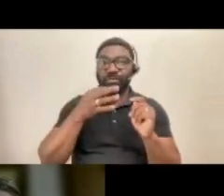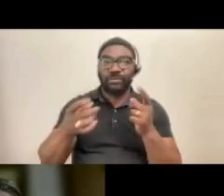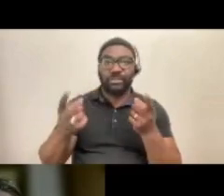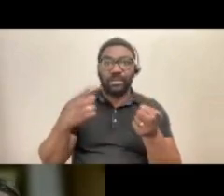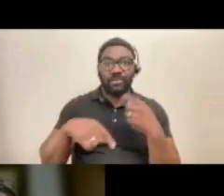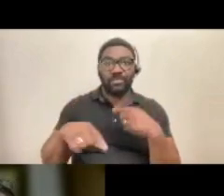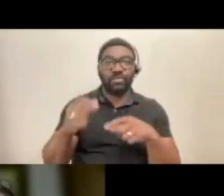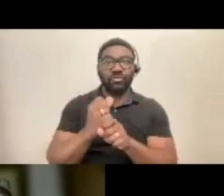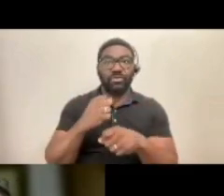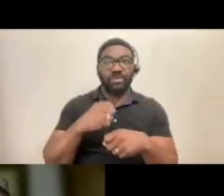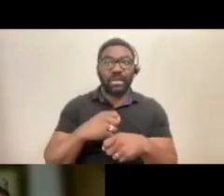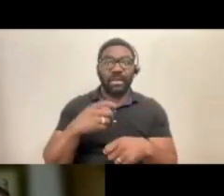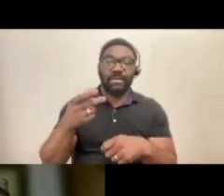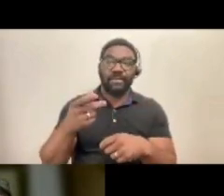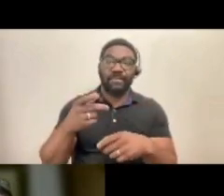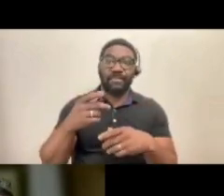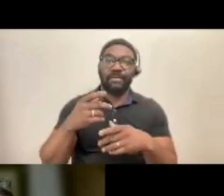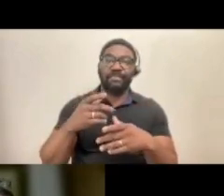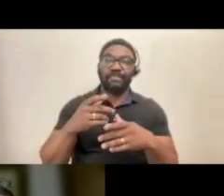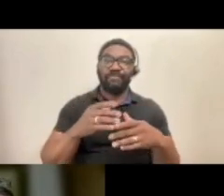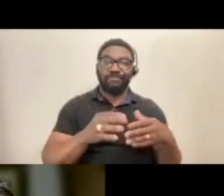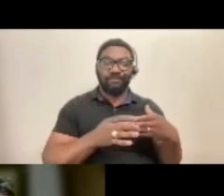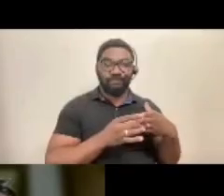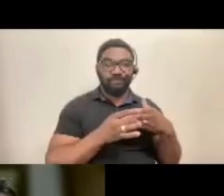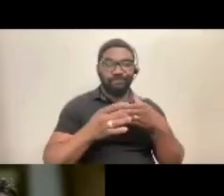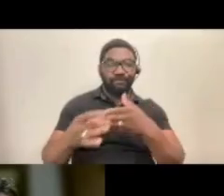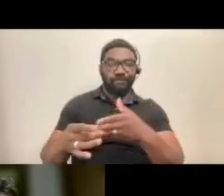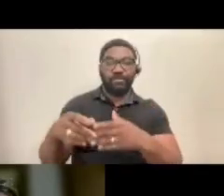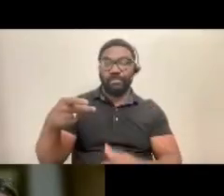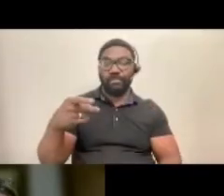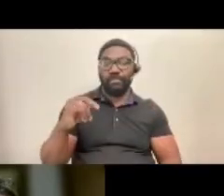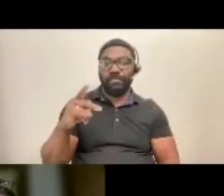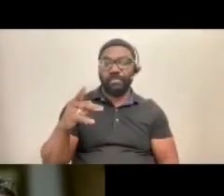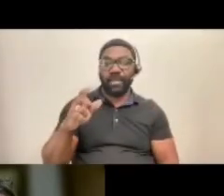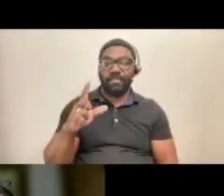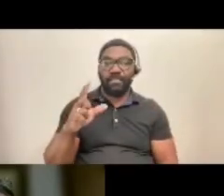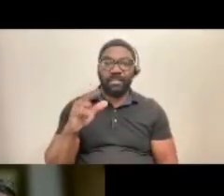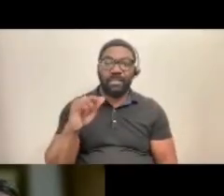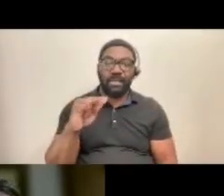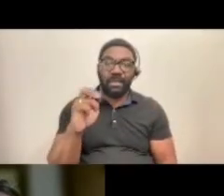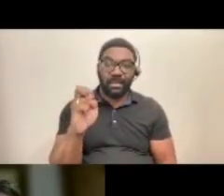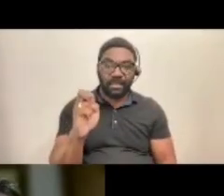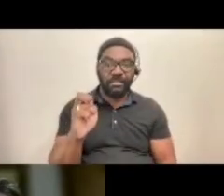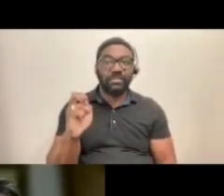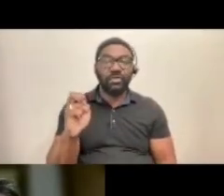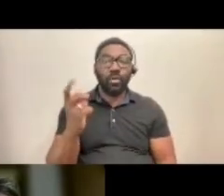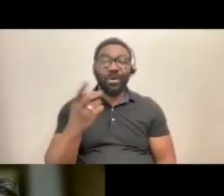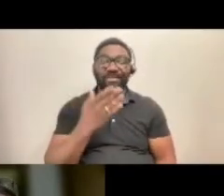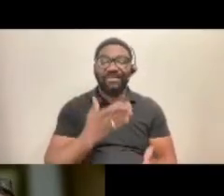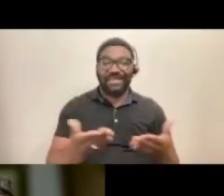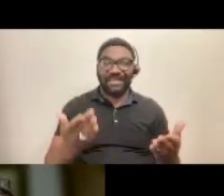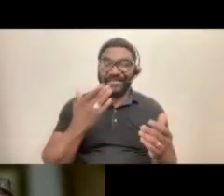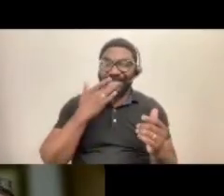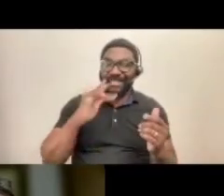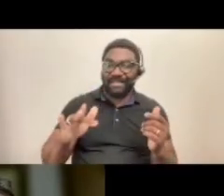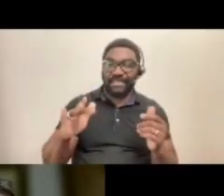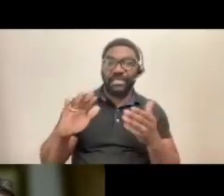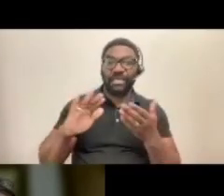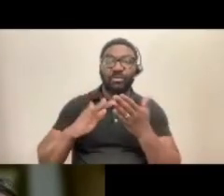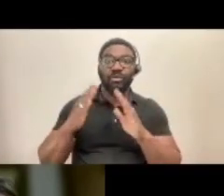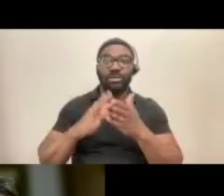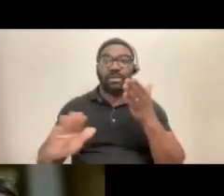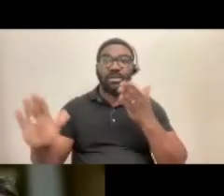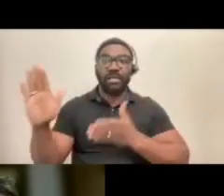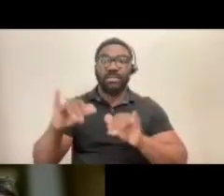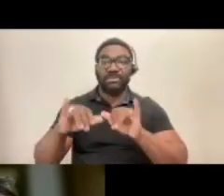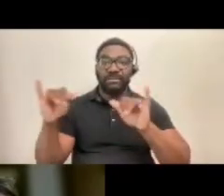a pipeline. And one of the other things that we were very fortunate is that the community college system has an opportunity